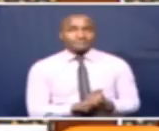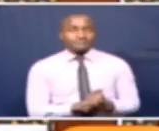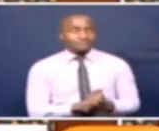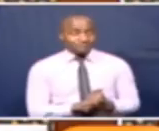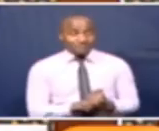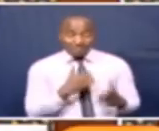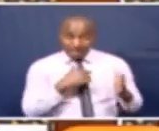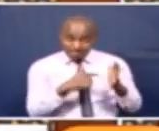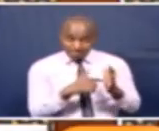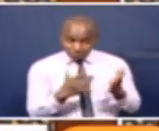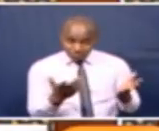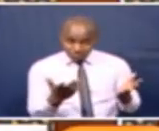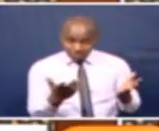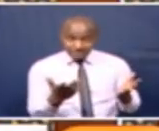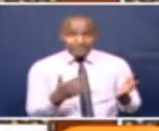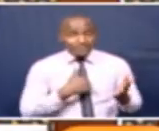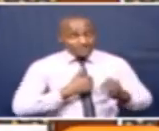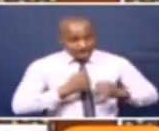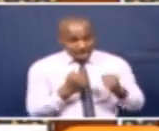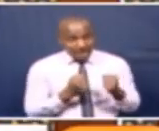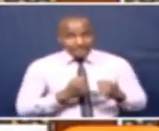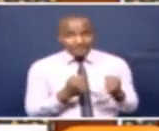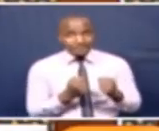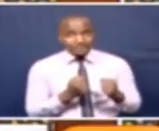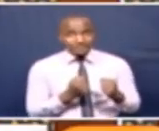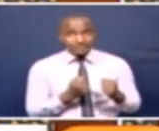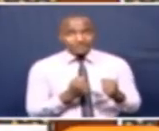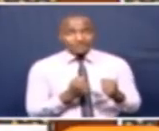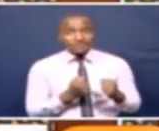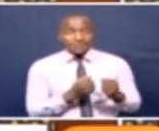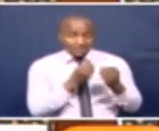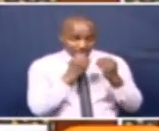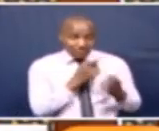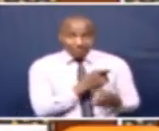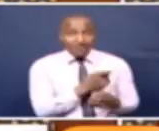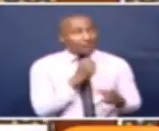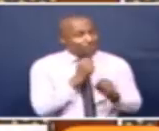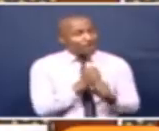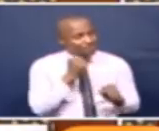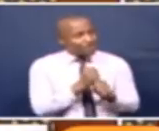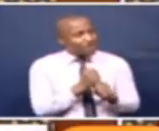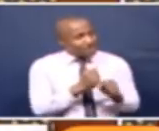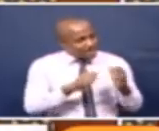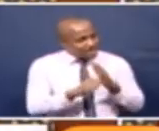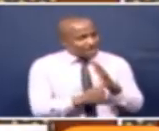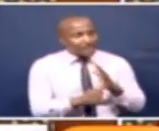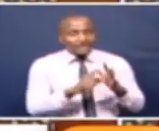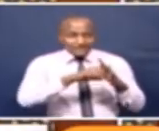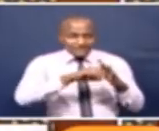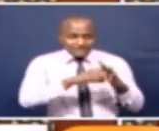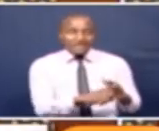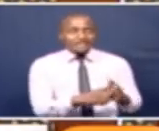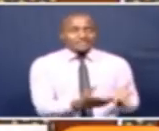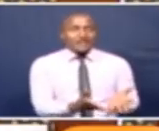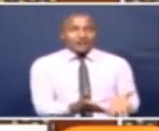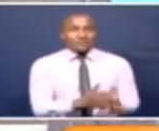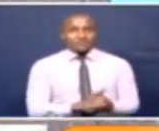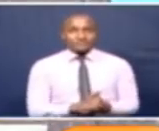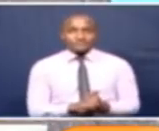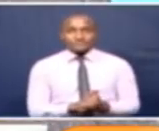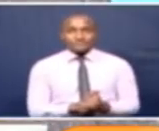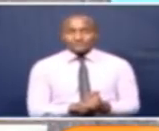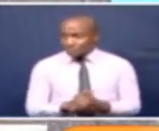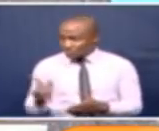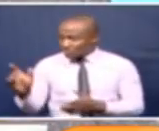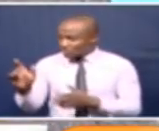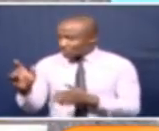that I'm very happy. I'm telling her that work hard. Mm-hmm. The journey has just started. You're based in Kakamega.